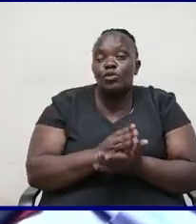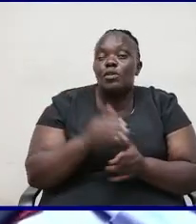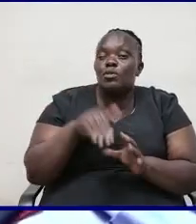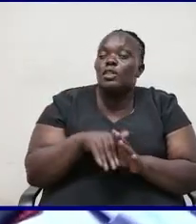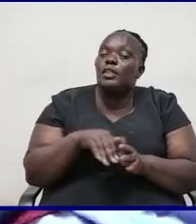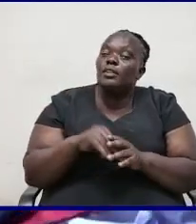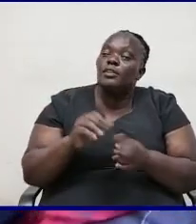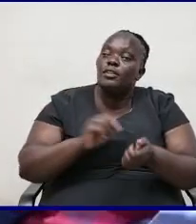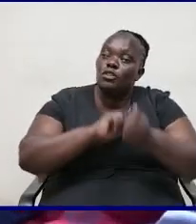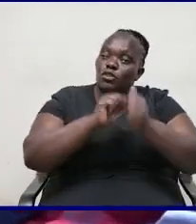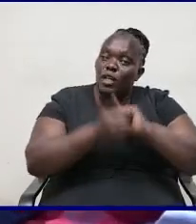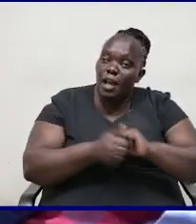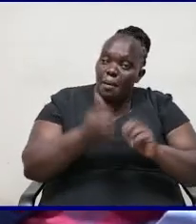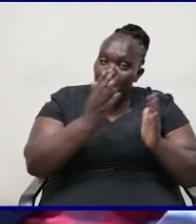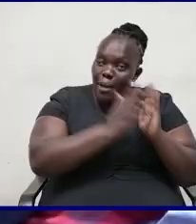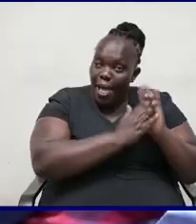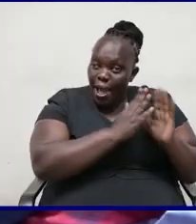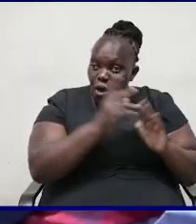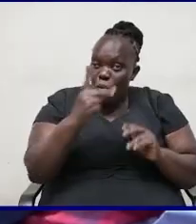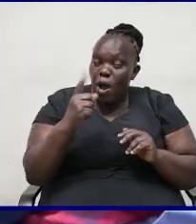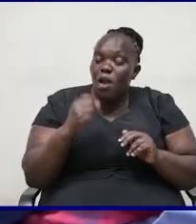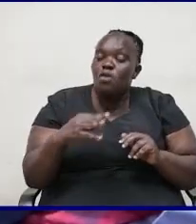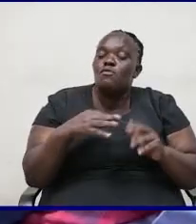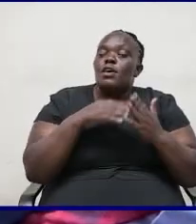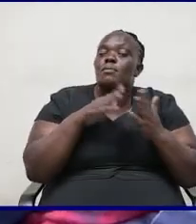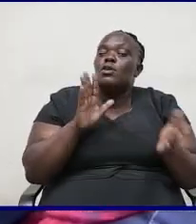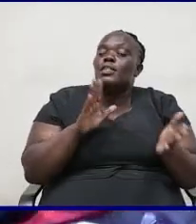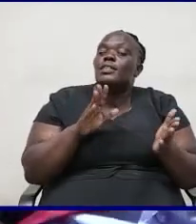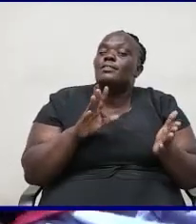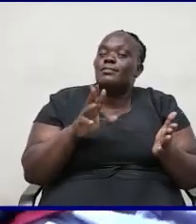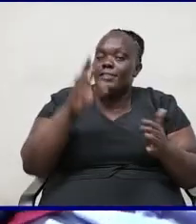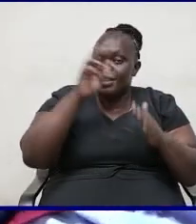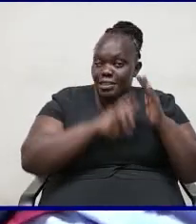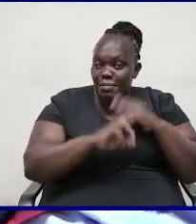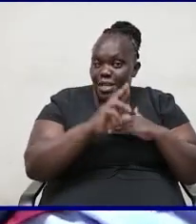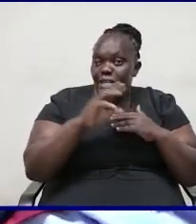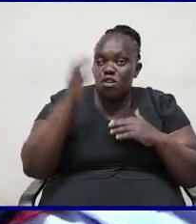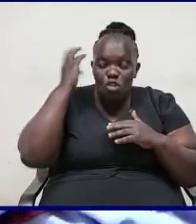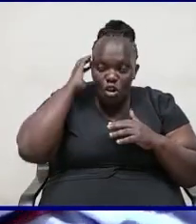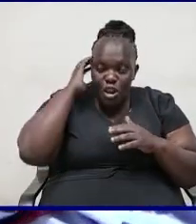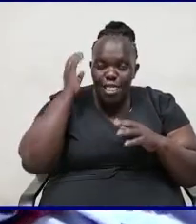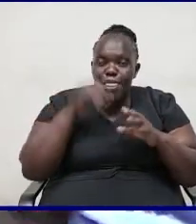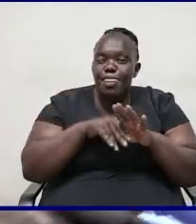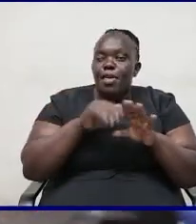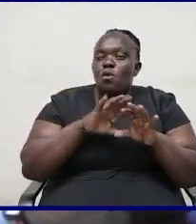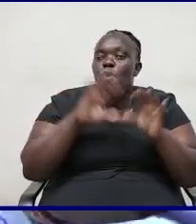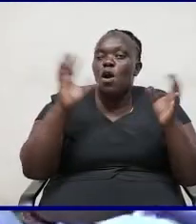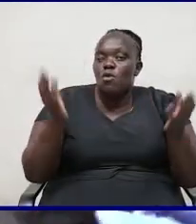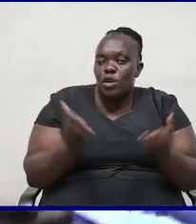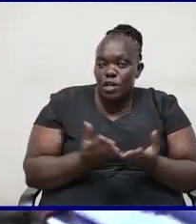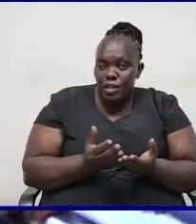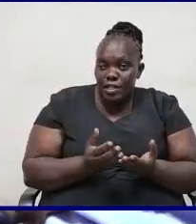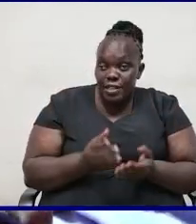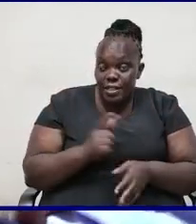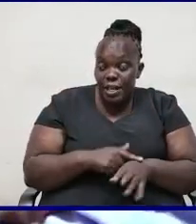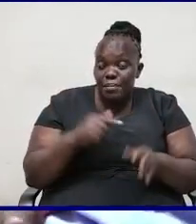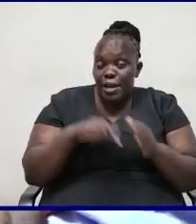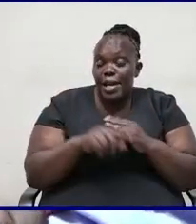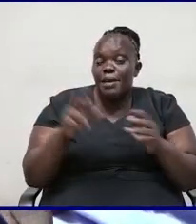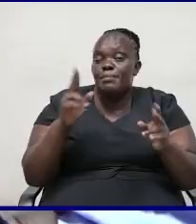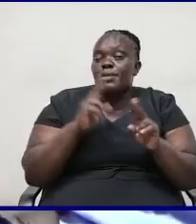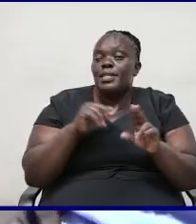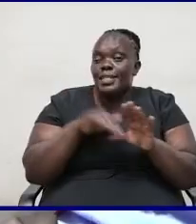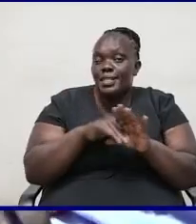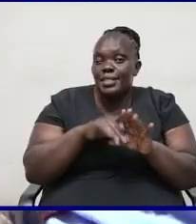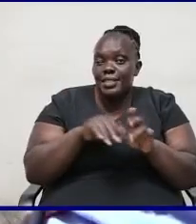put up a transformation plan because this is one of the most respected colleges in the world. But when we came in, we found